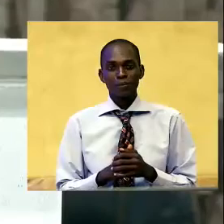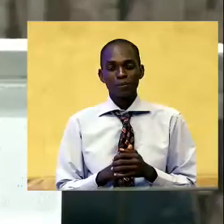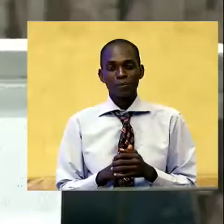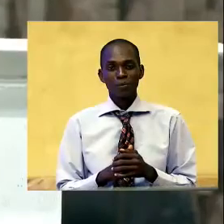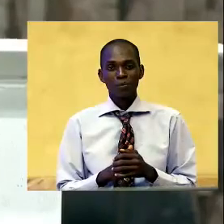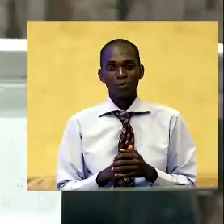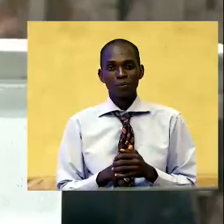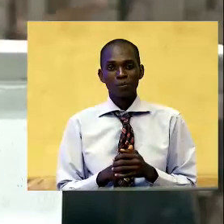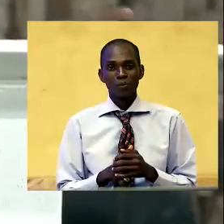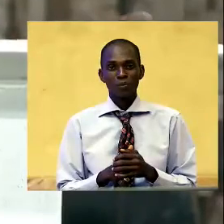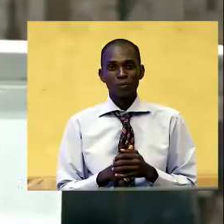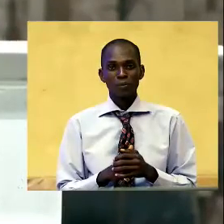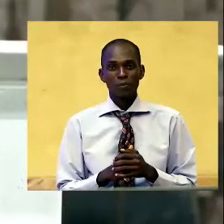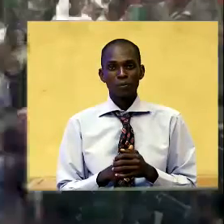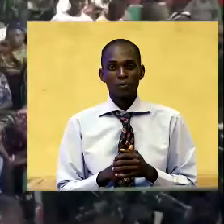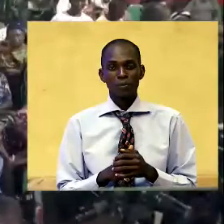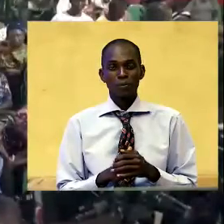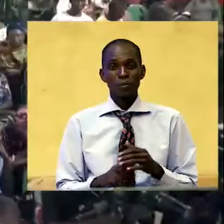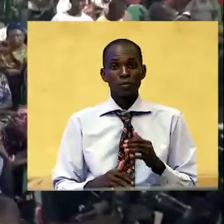free.